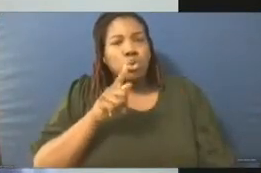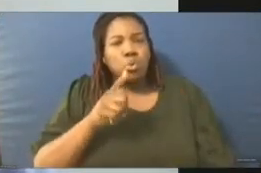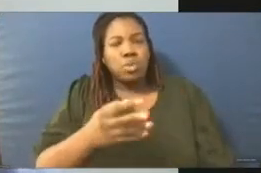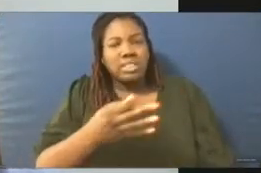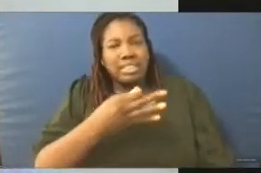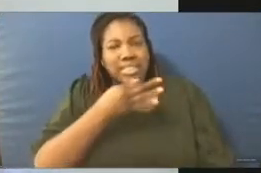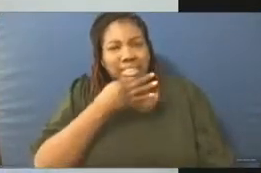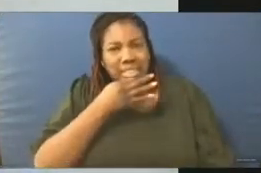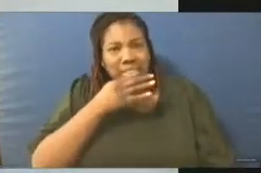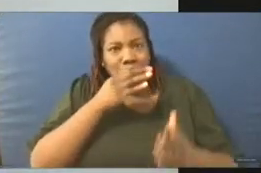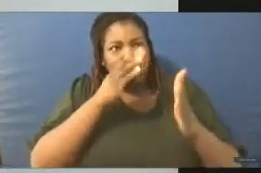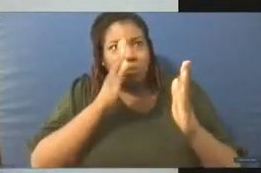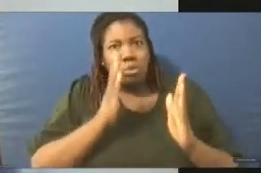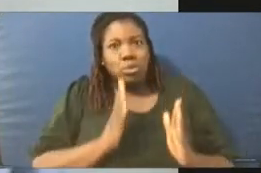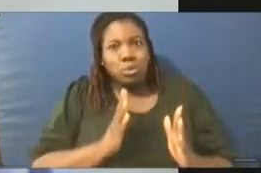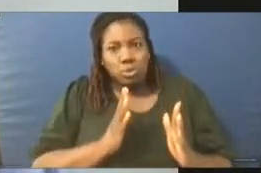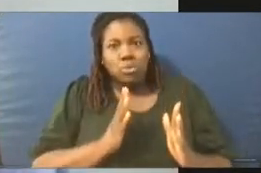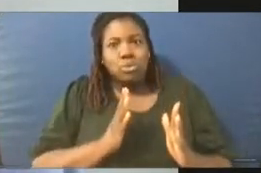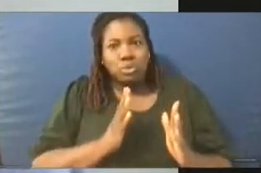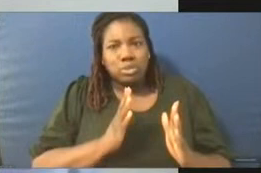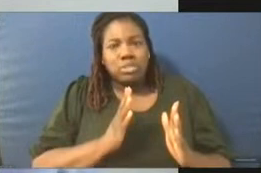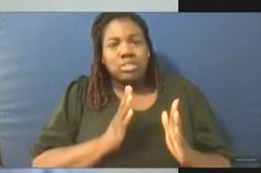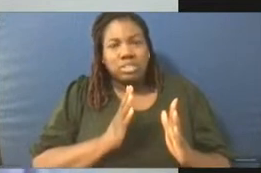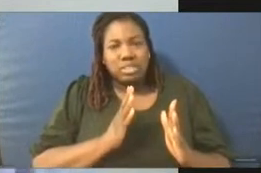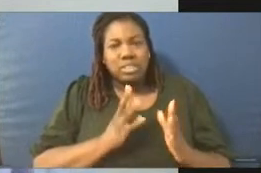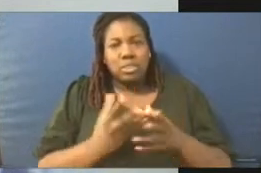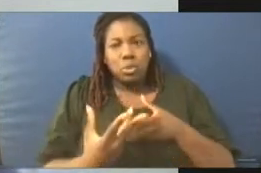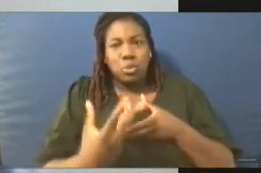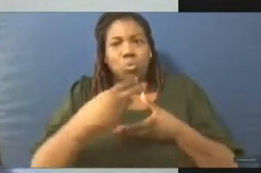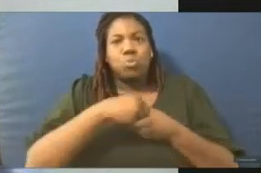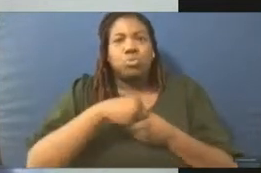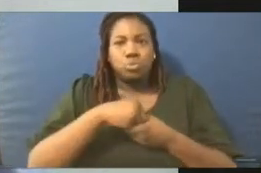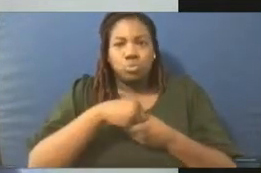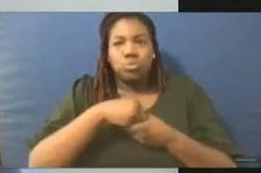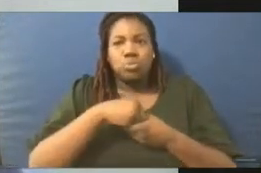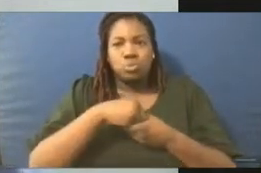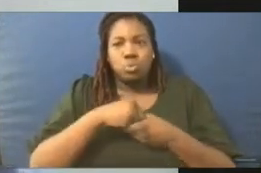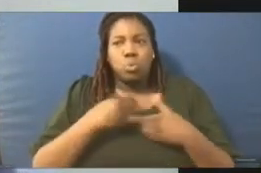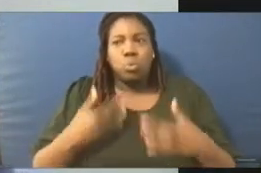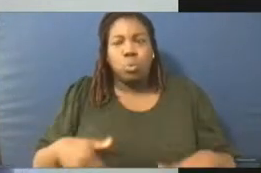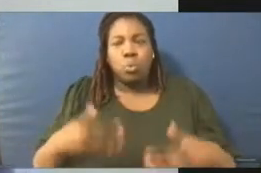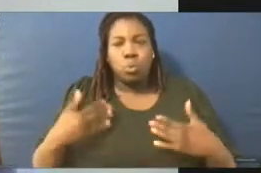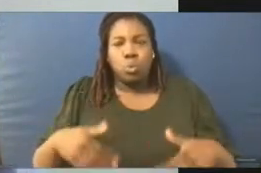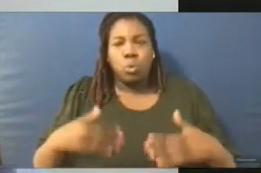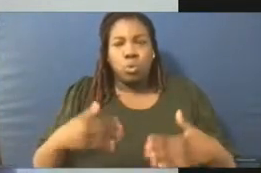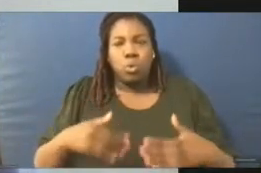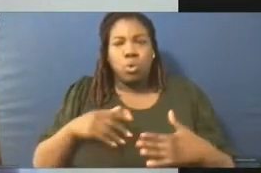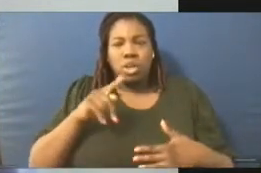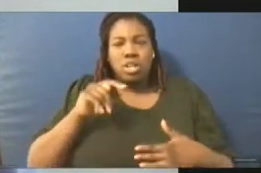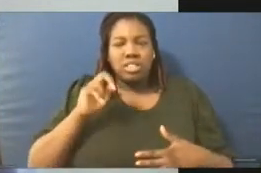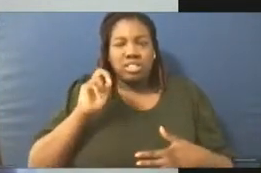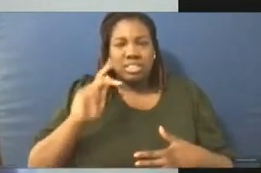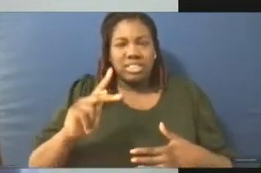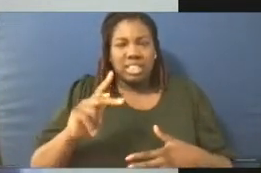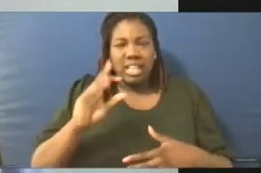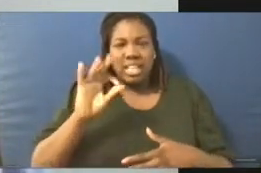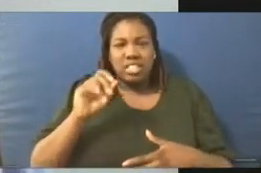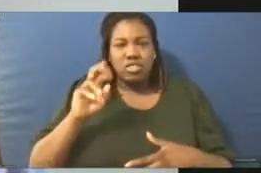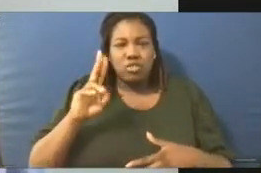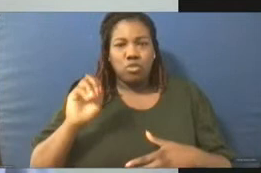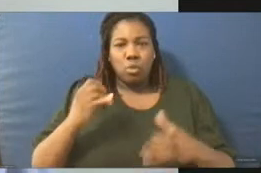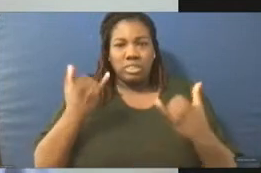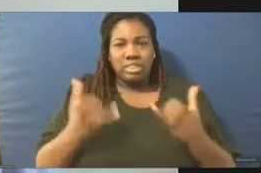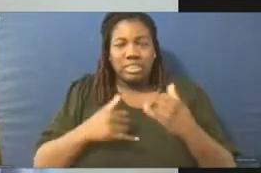experts that were involved with the task force this month.